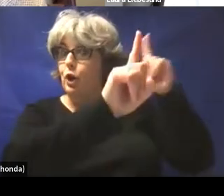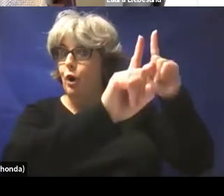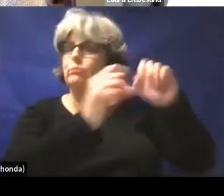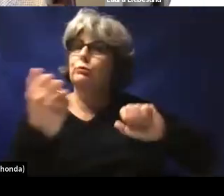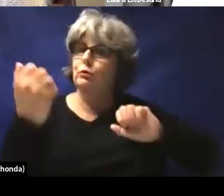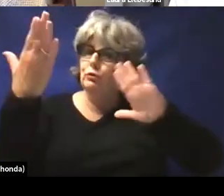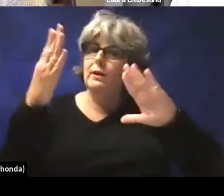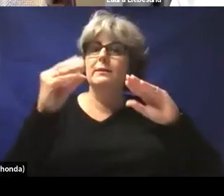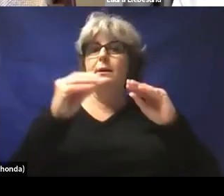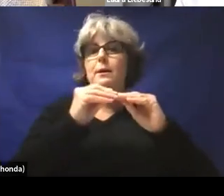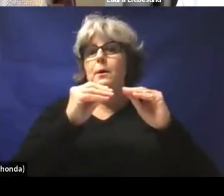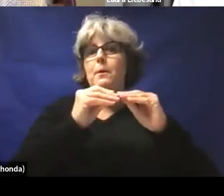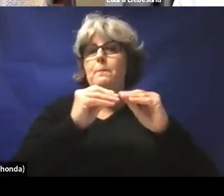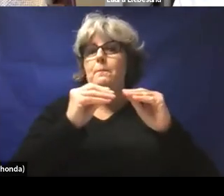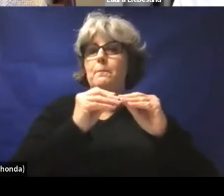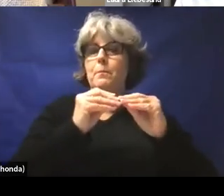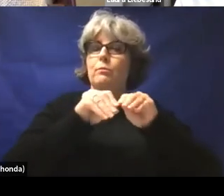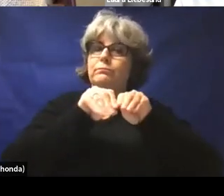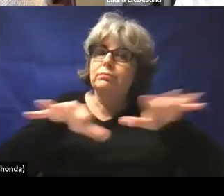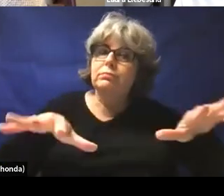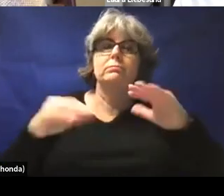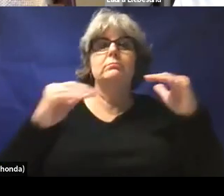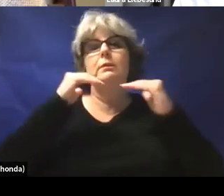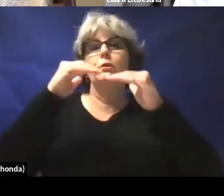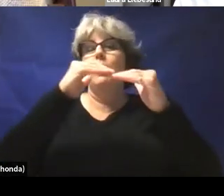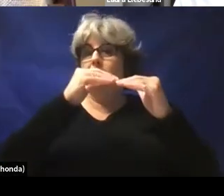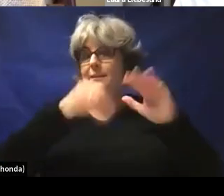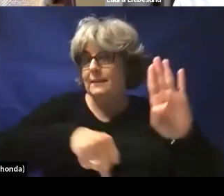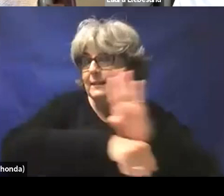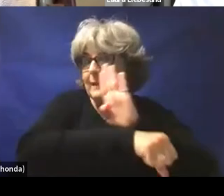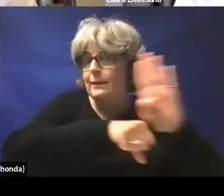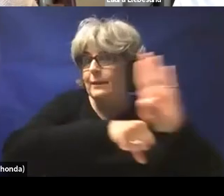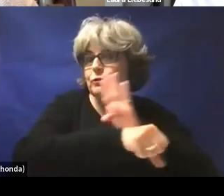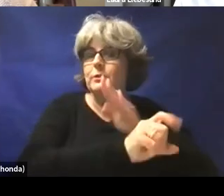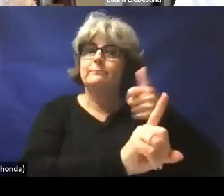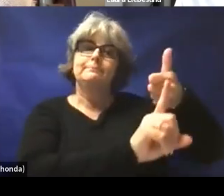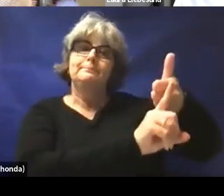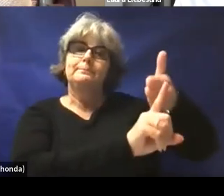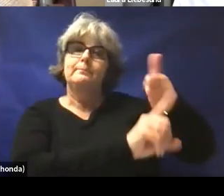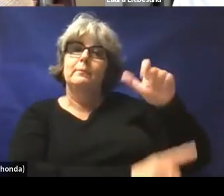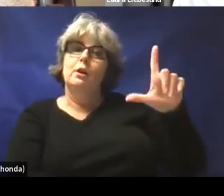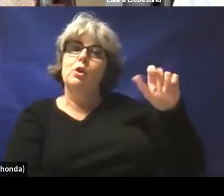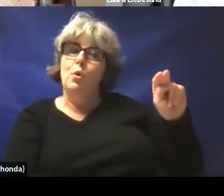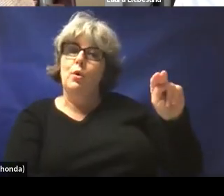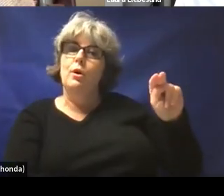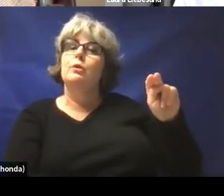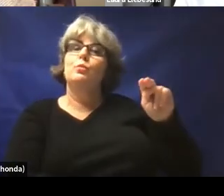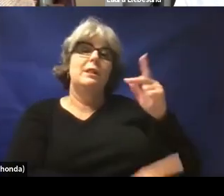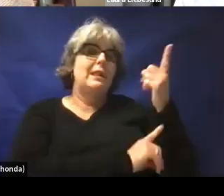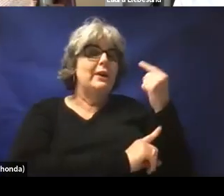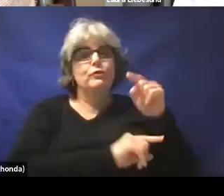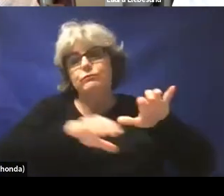address this more systemic inequalities in the industry. And she was also very active on the front lines of protests last